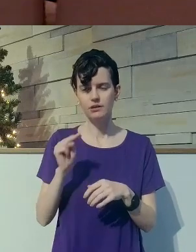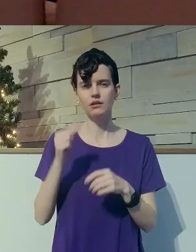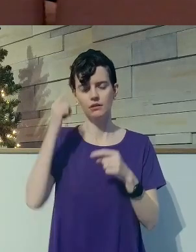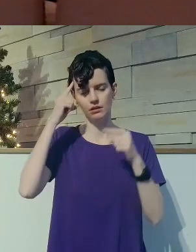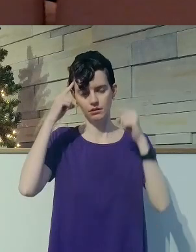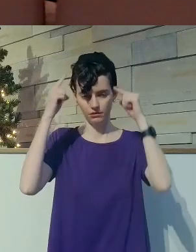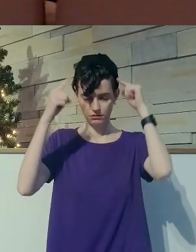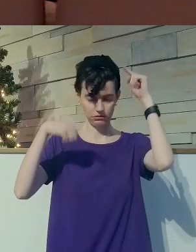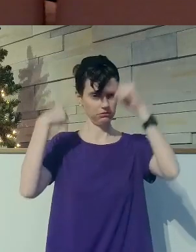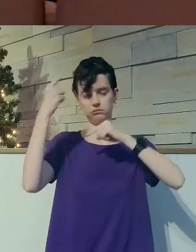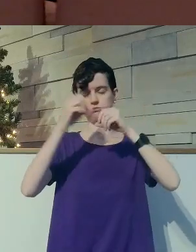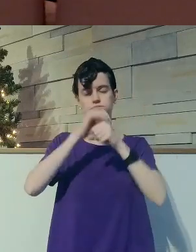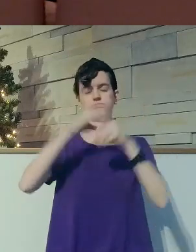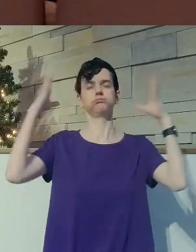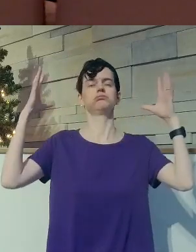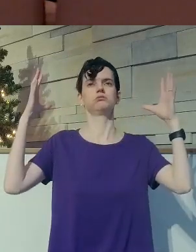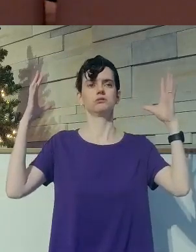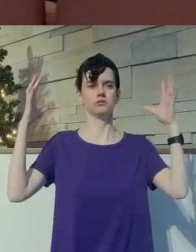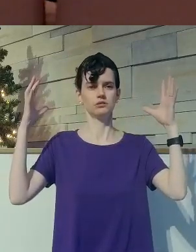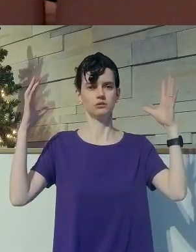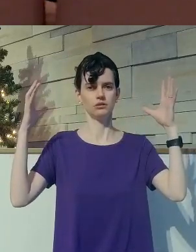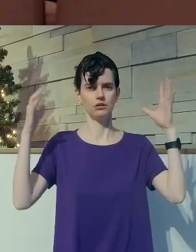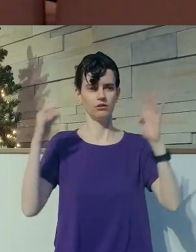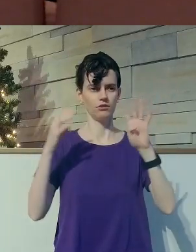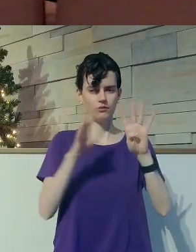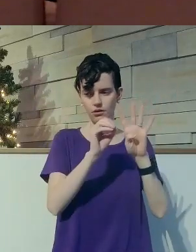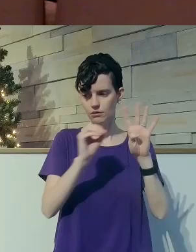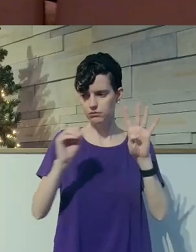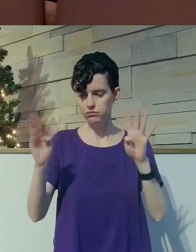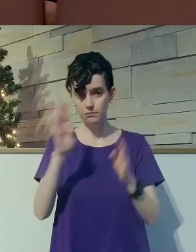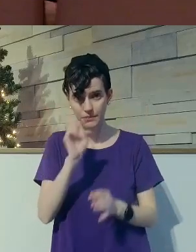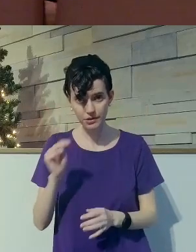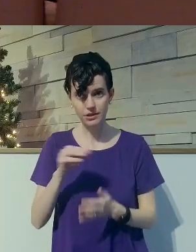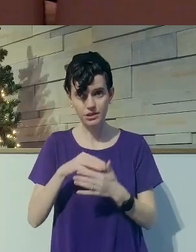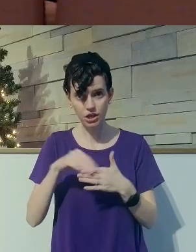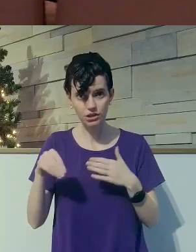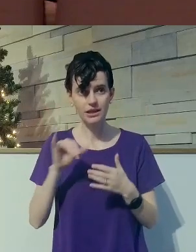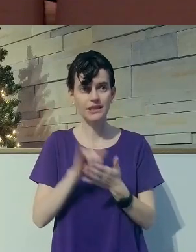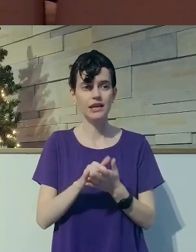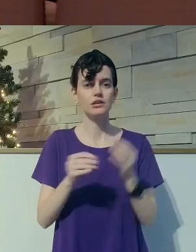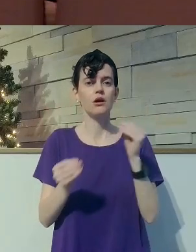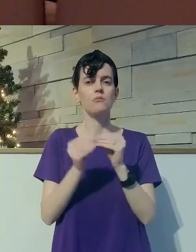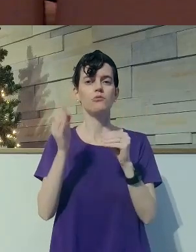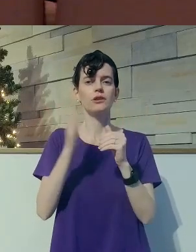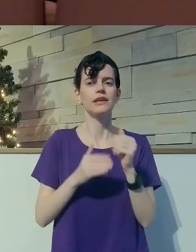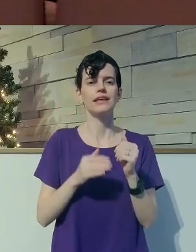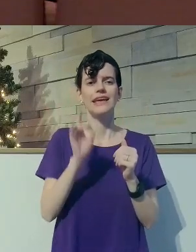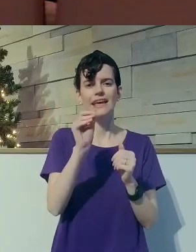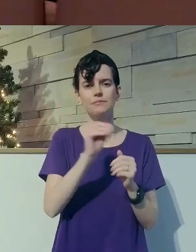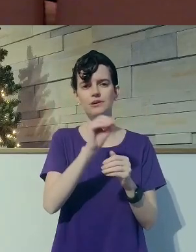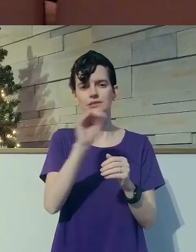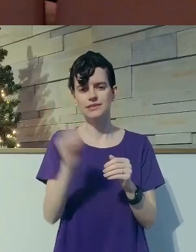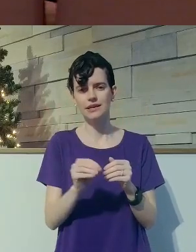you know, my brain just blows up at that. What $400 billion is, folks, is that is larger than 80% of